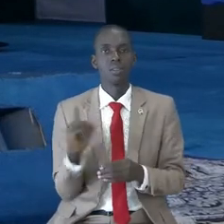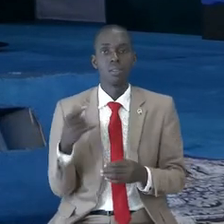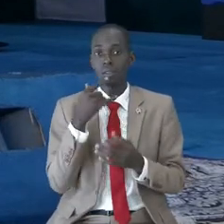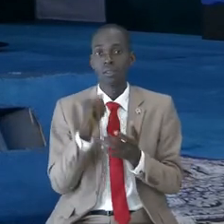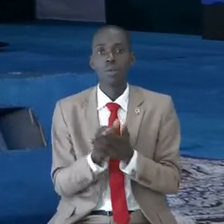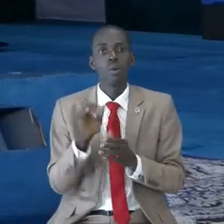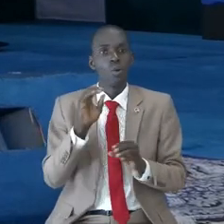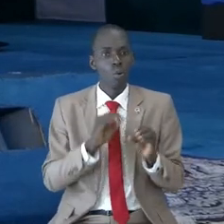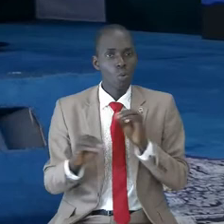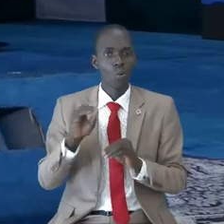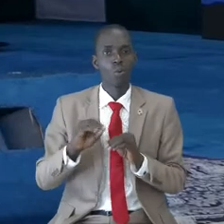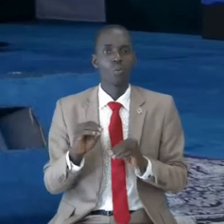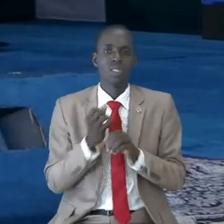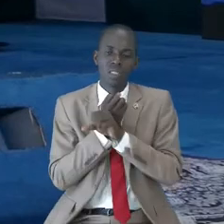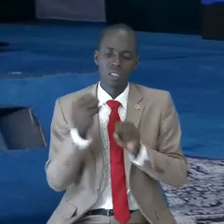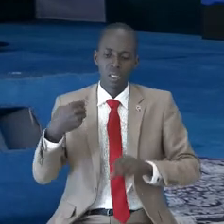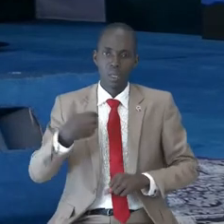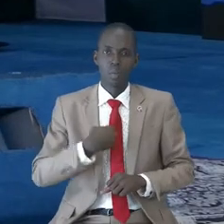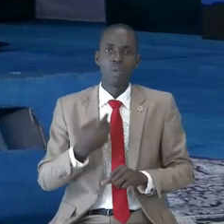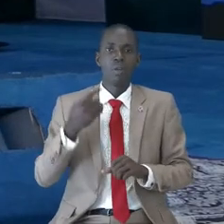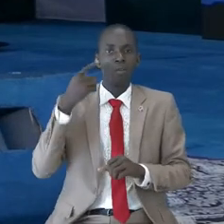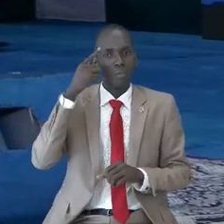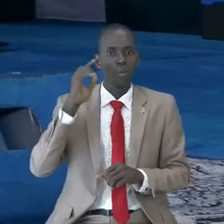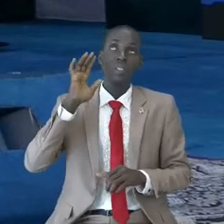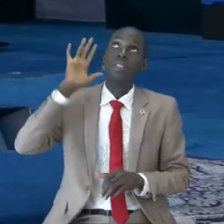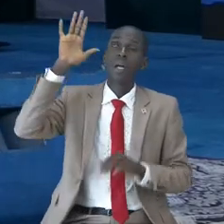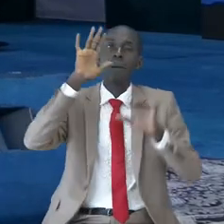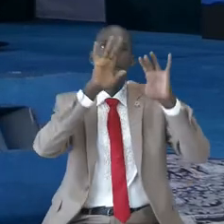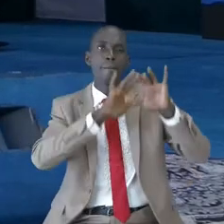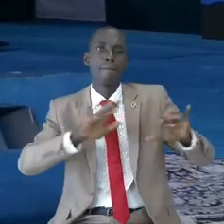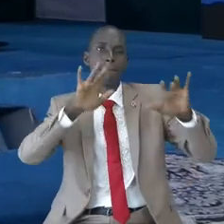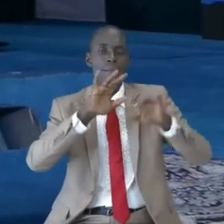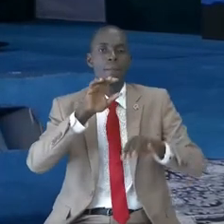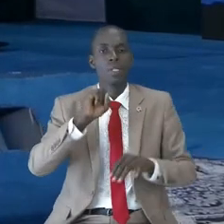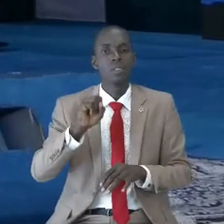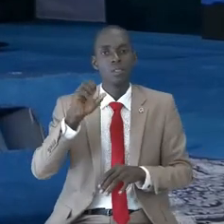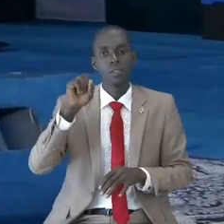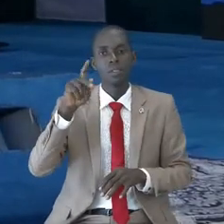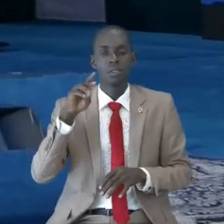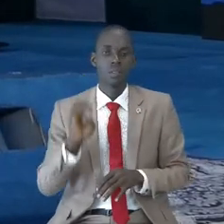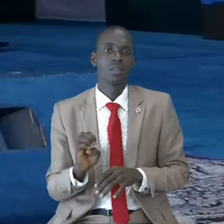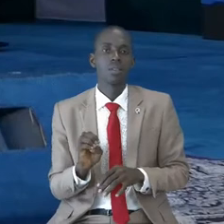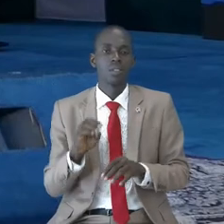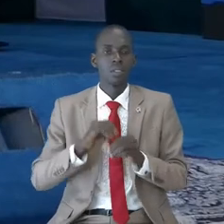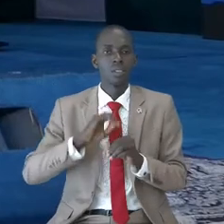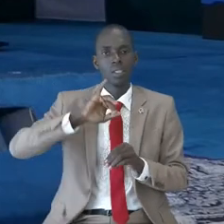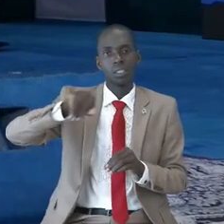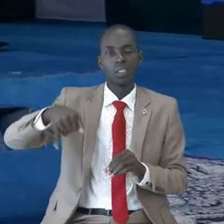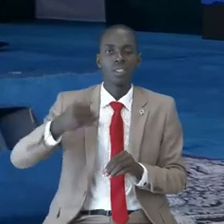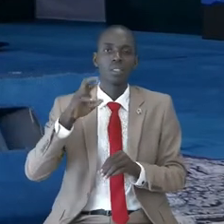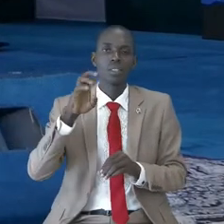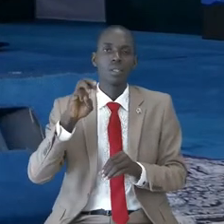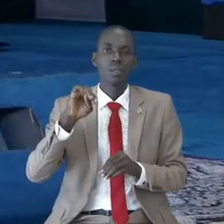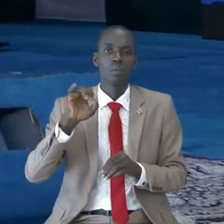oh, save me by thy mercy's sake, for thy mercy's sake. Jeremiah chapter